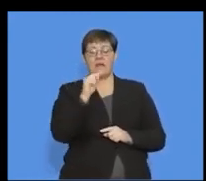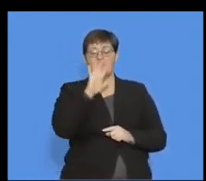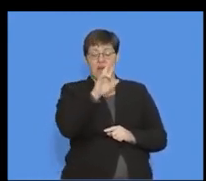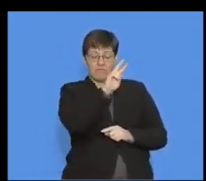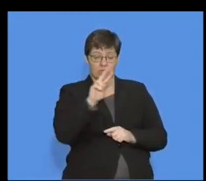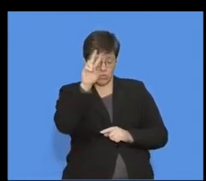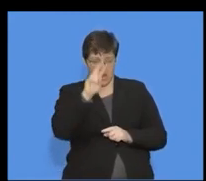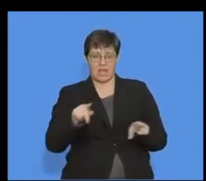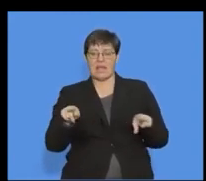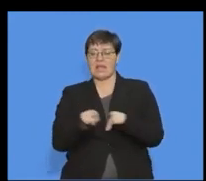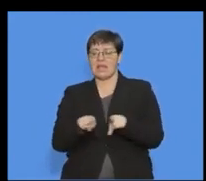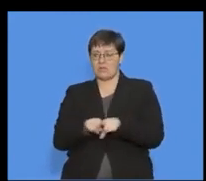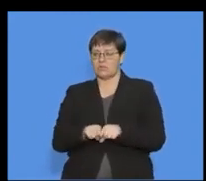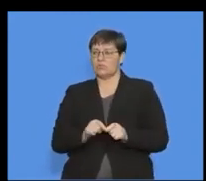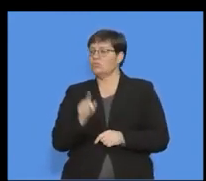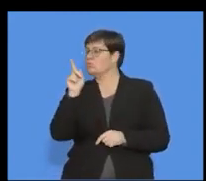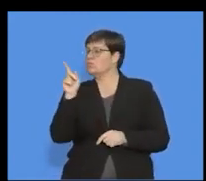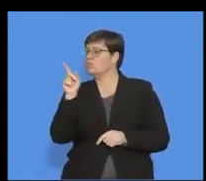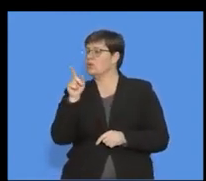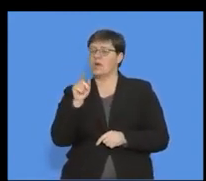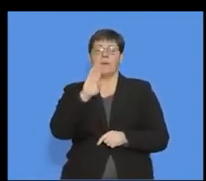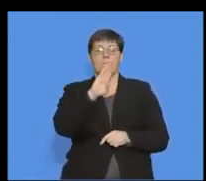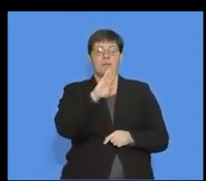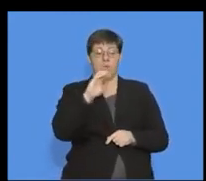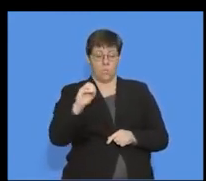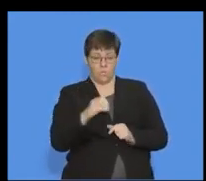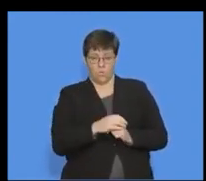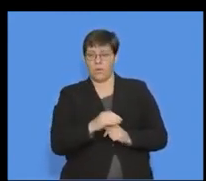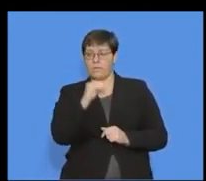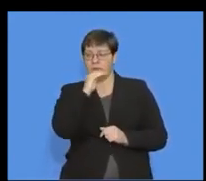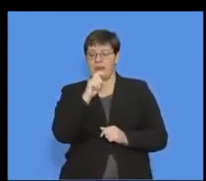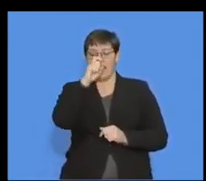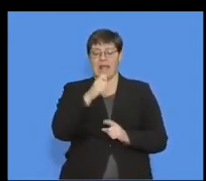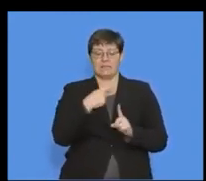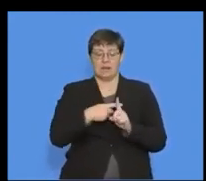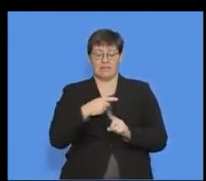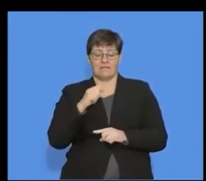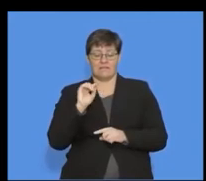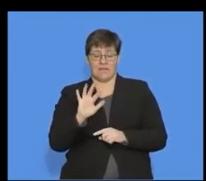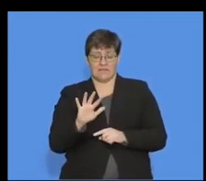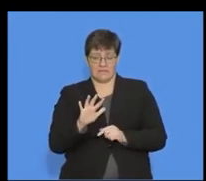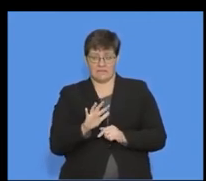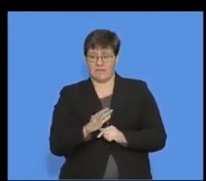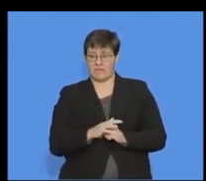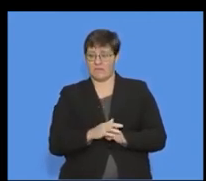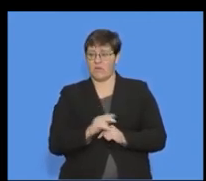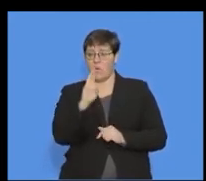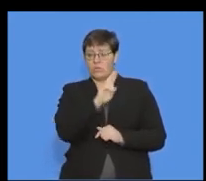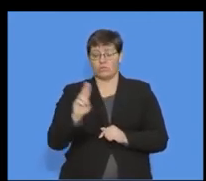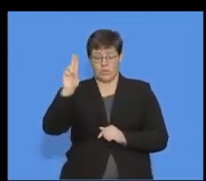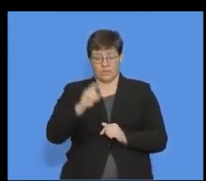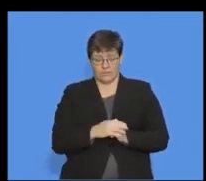is 5 squared, and this will be equals to BO, which is x plus 5